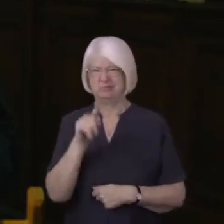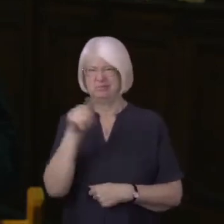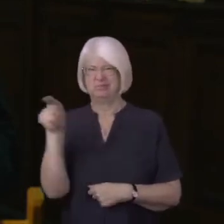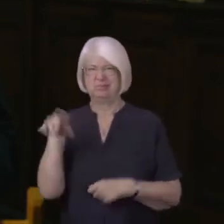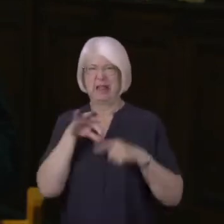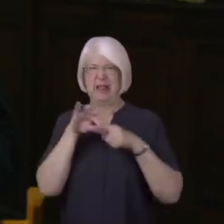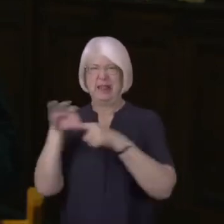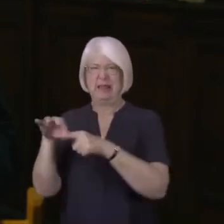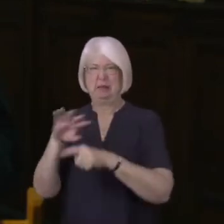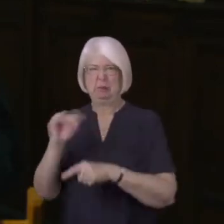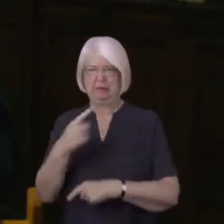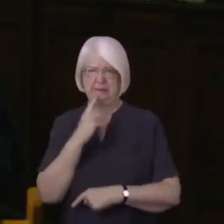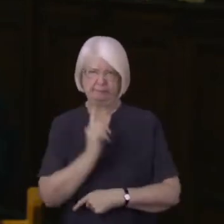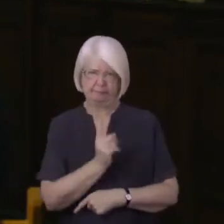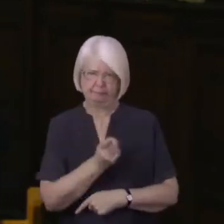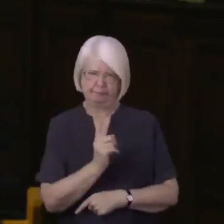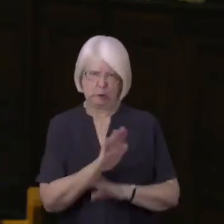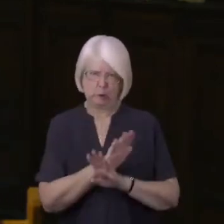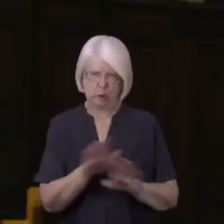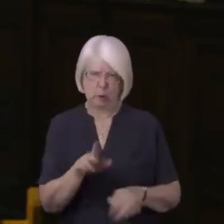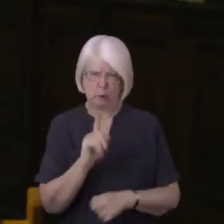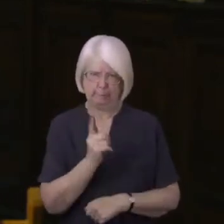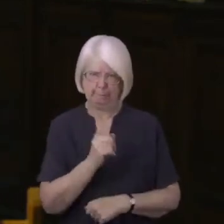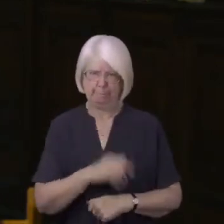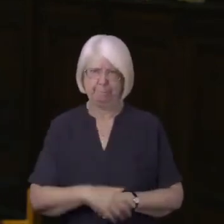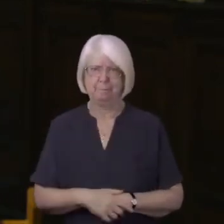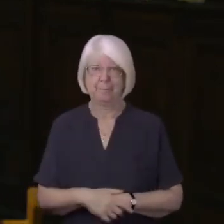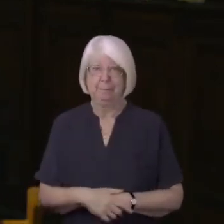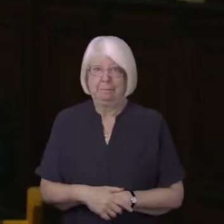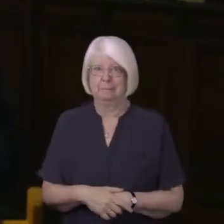will be told that that is the wrong thing to do.